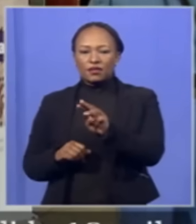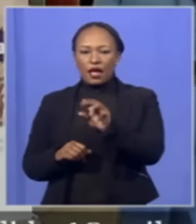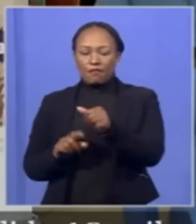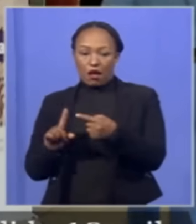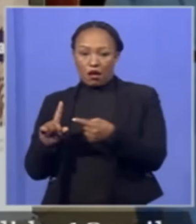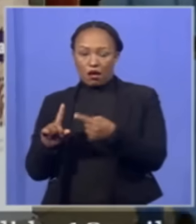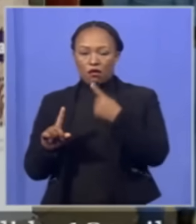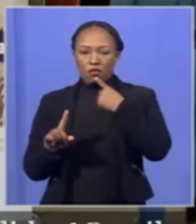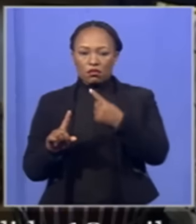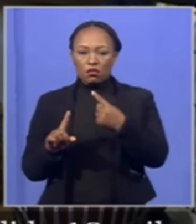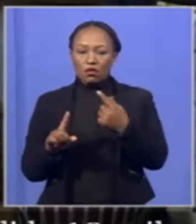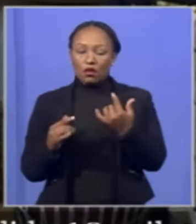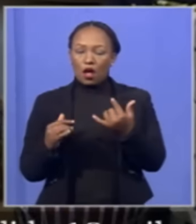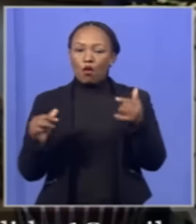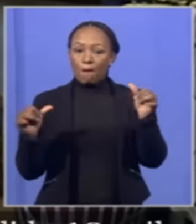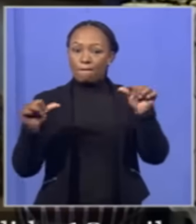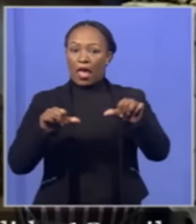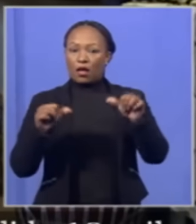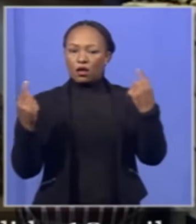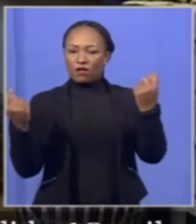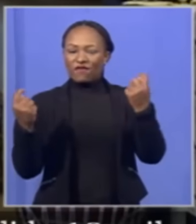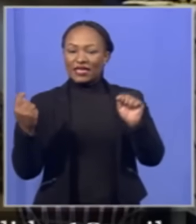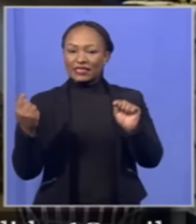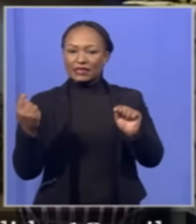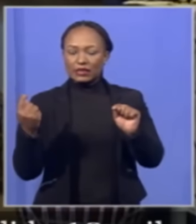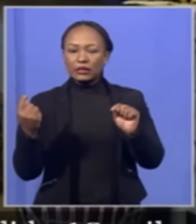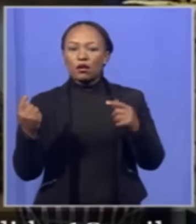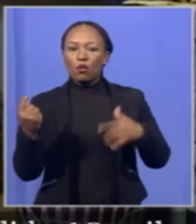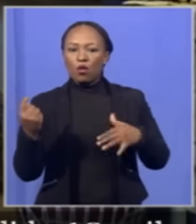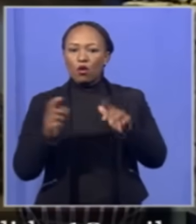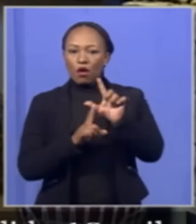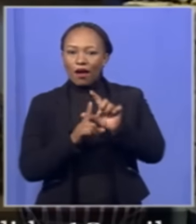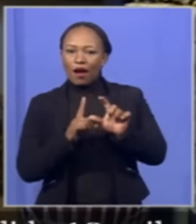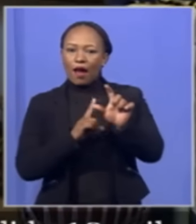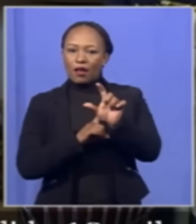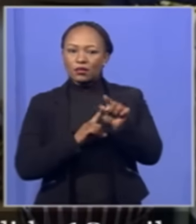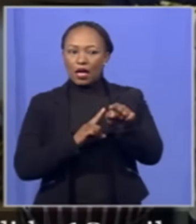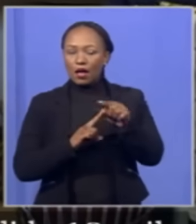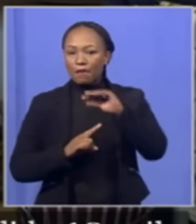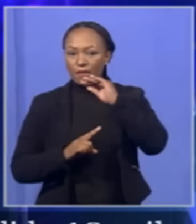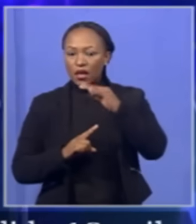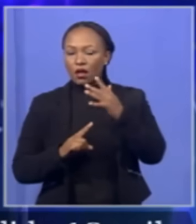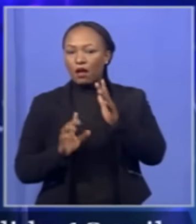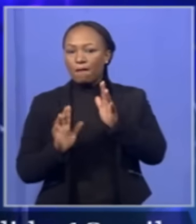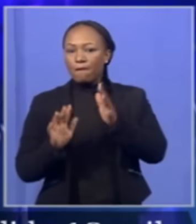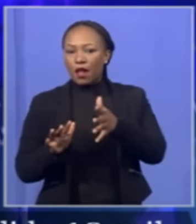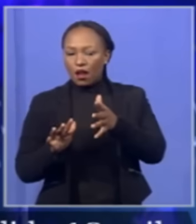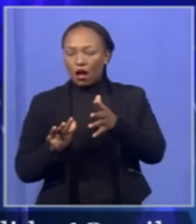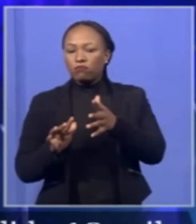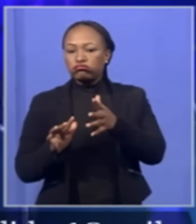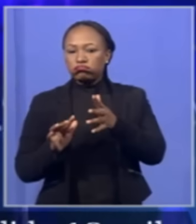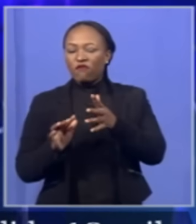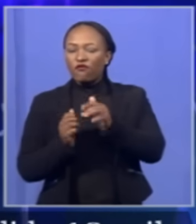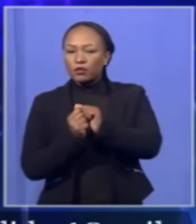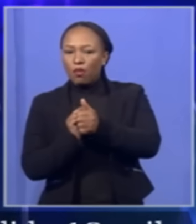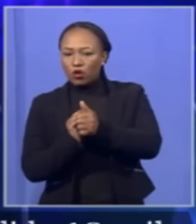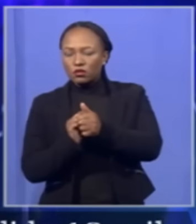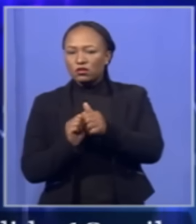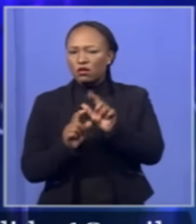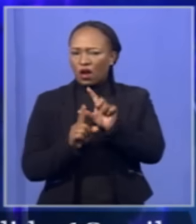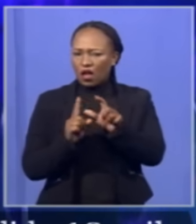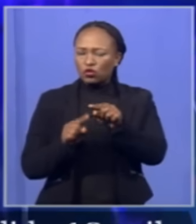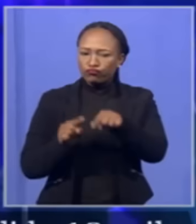gatelela gore go boa ga Makhufe go bontsha gore lephata la botaki ga se metshameko fela mme ke lephata le le tsweletseng ebile